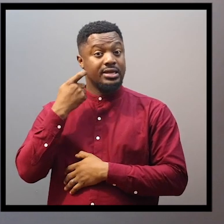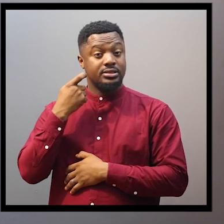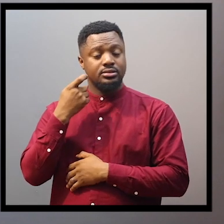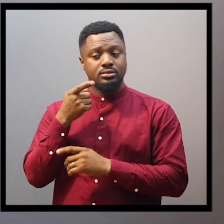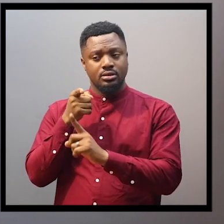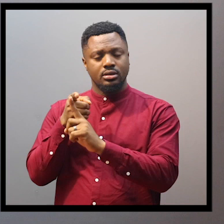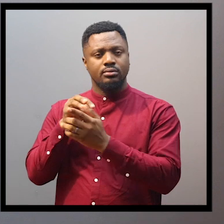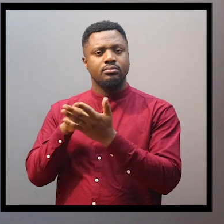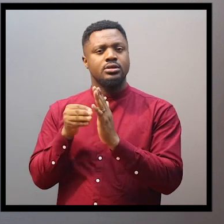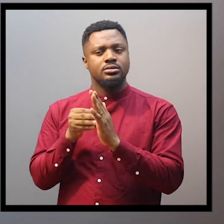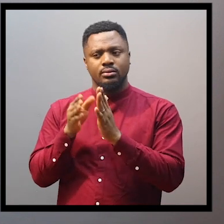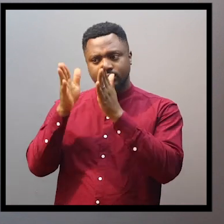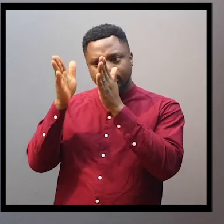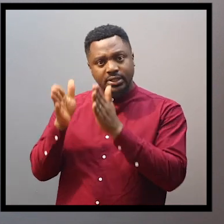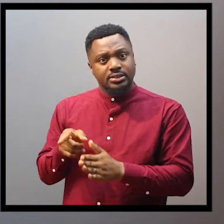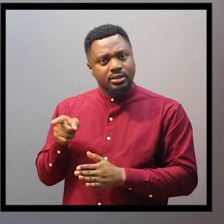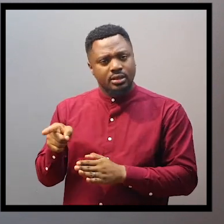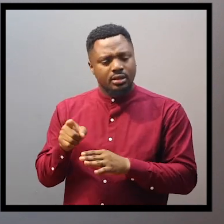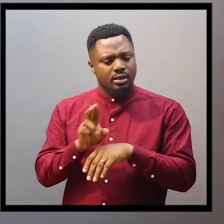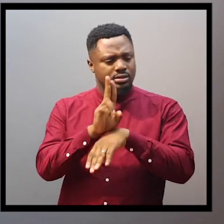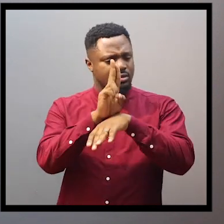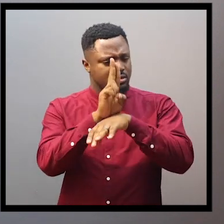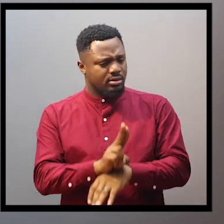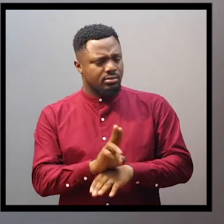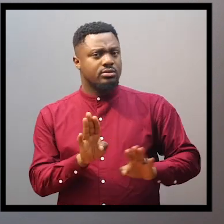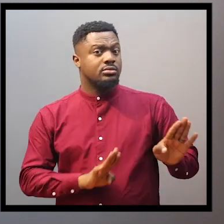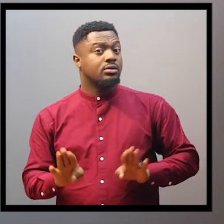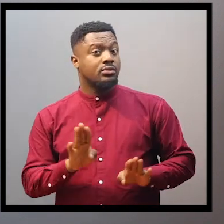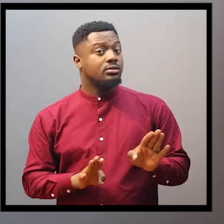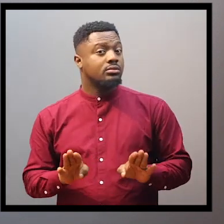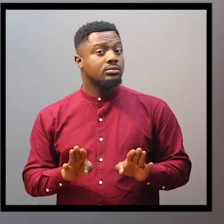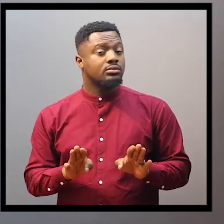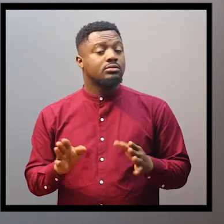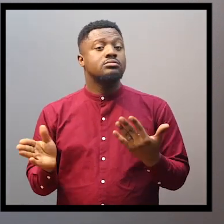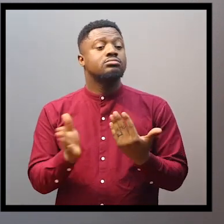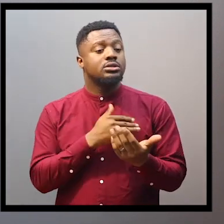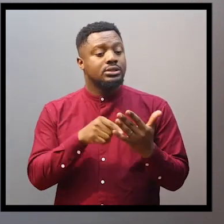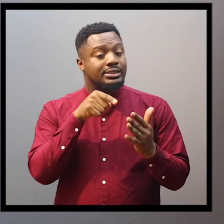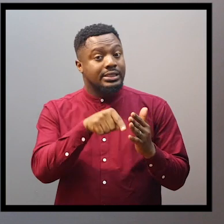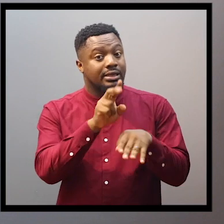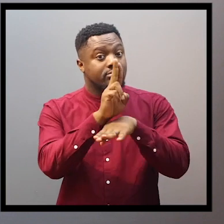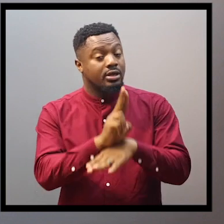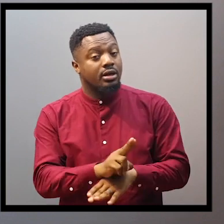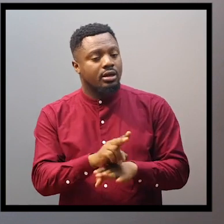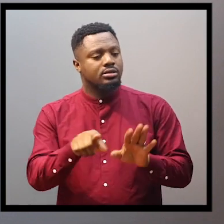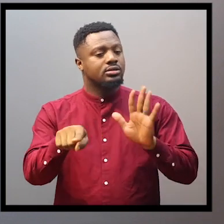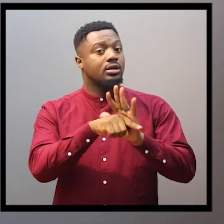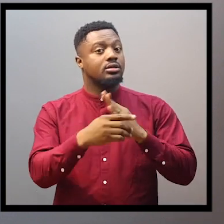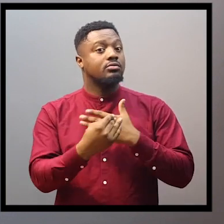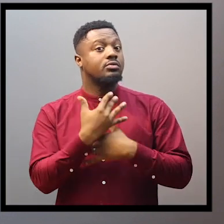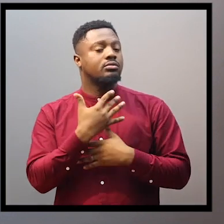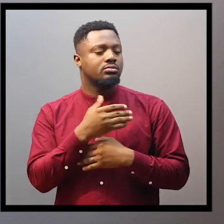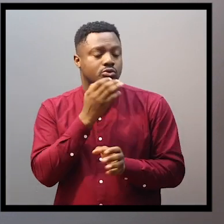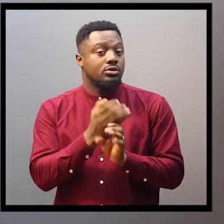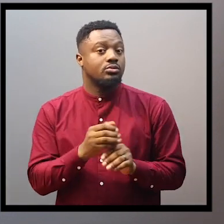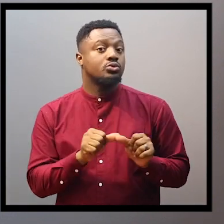Addiction is a condition in which a person continues to engage in a behavior despite the negative